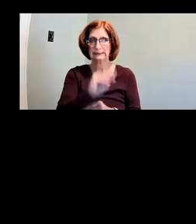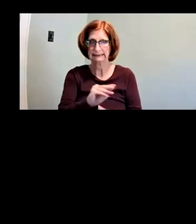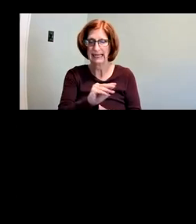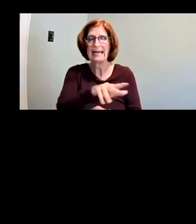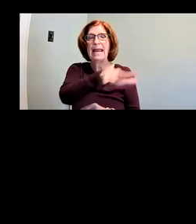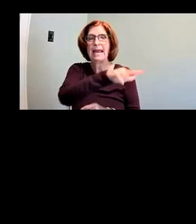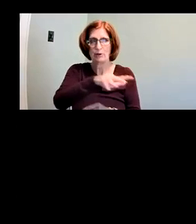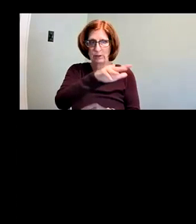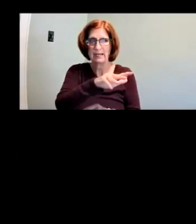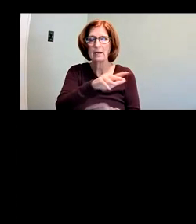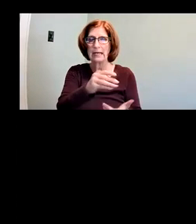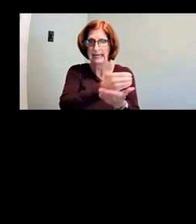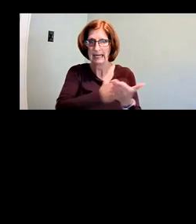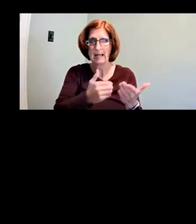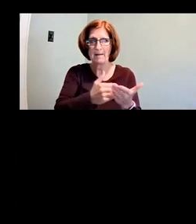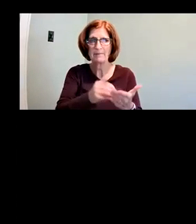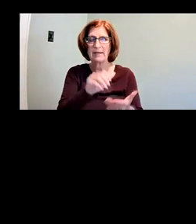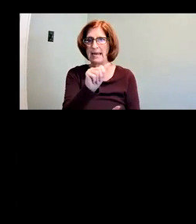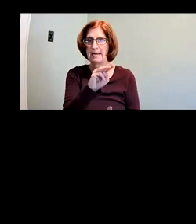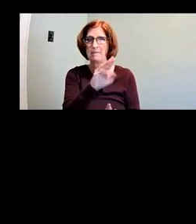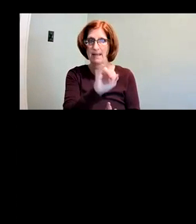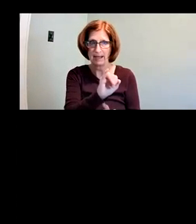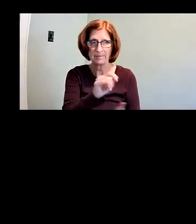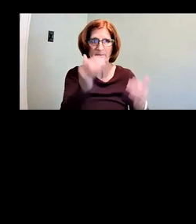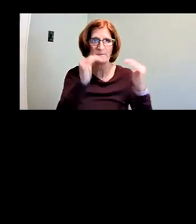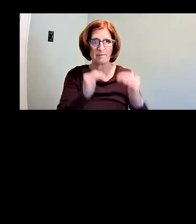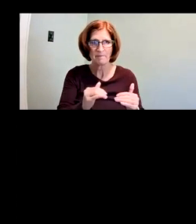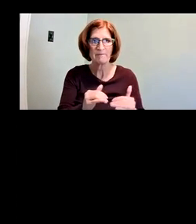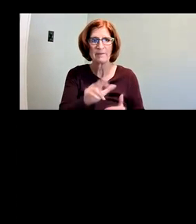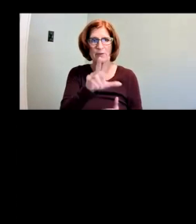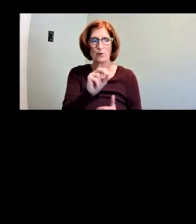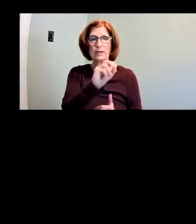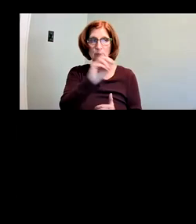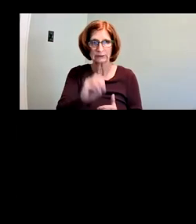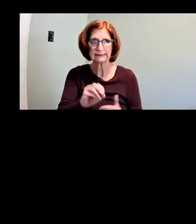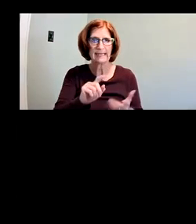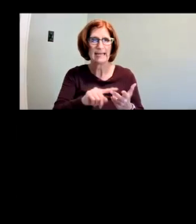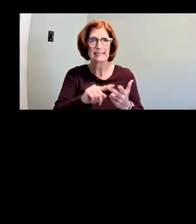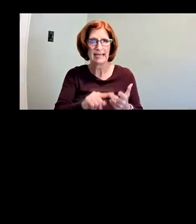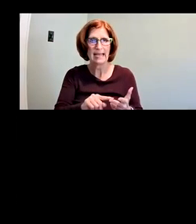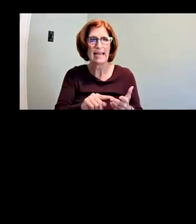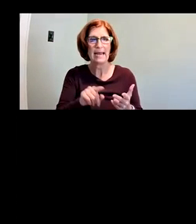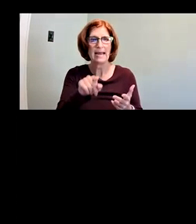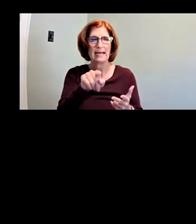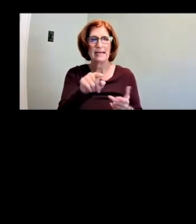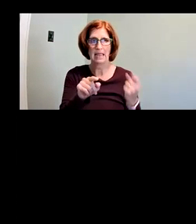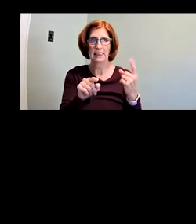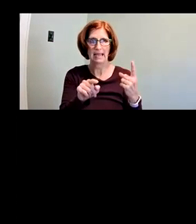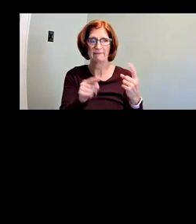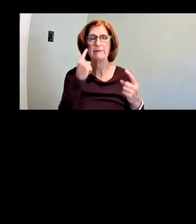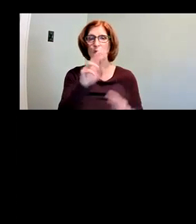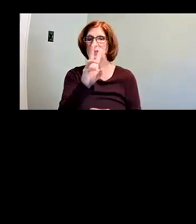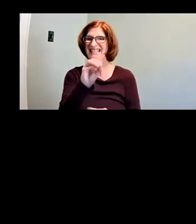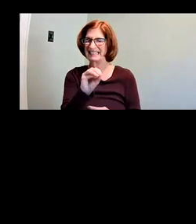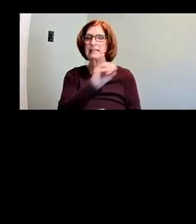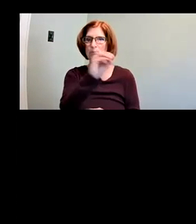AMI, four at 30% AMI, 14 at 50%, and 11 at 60%